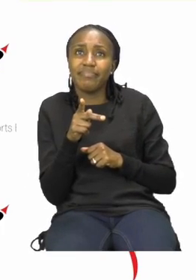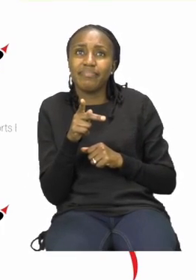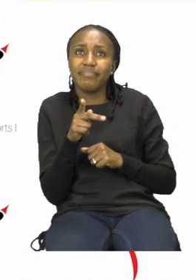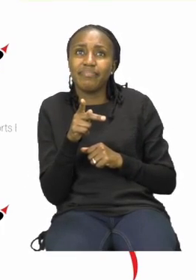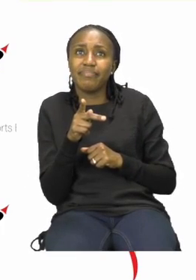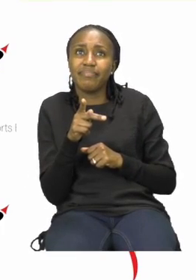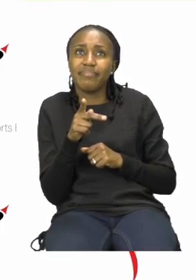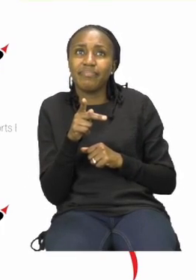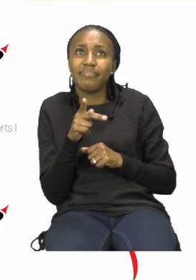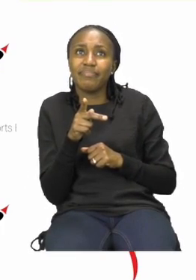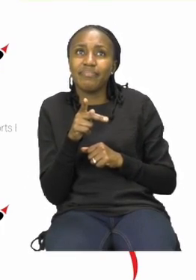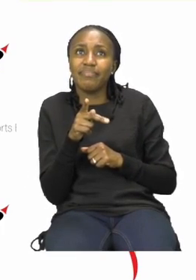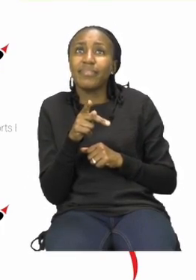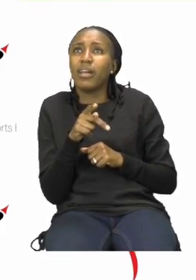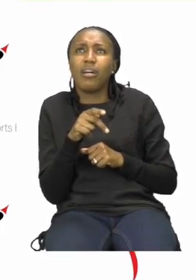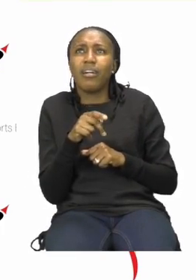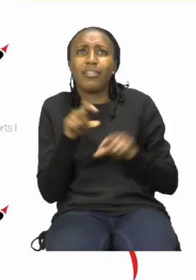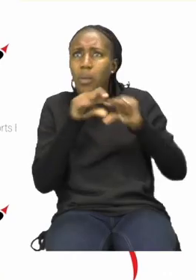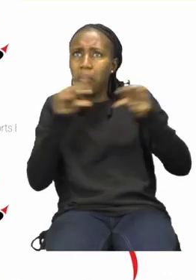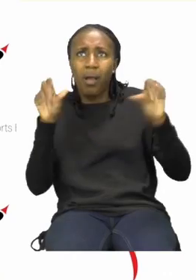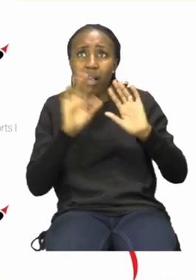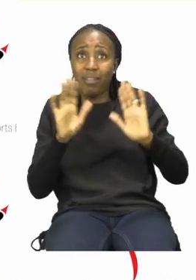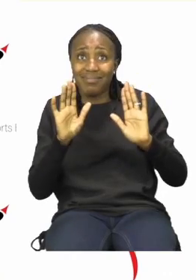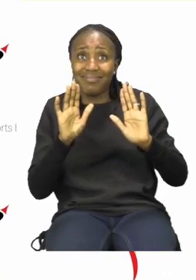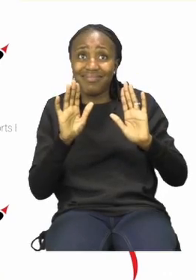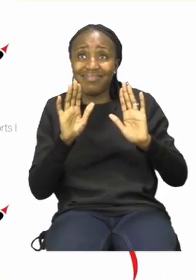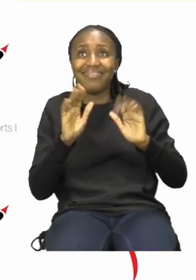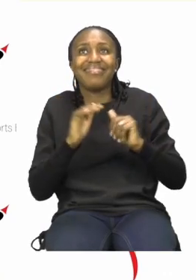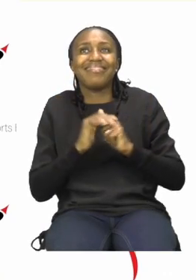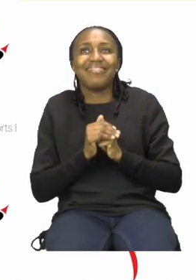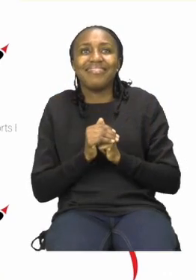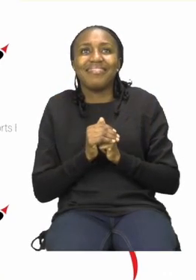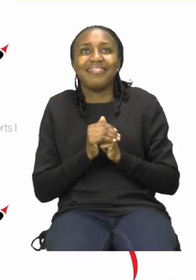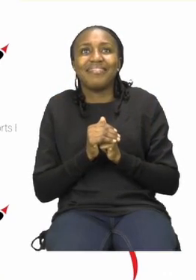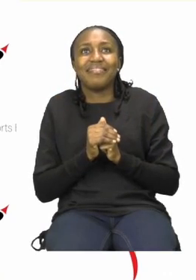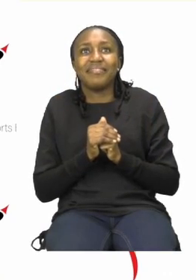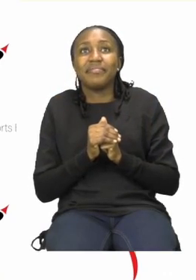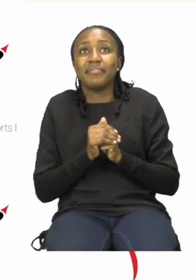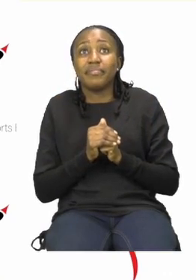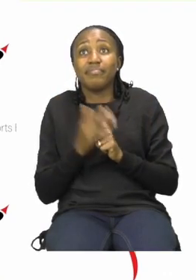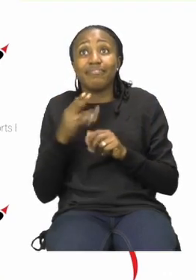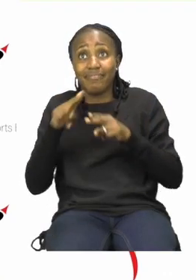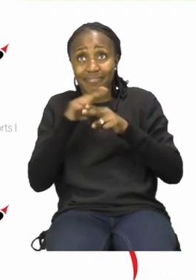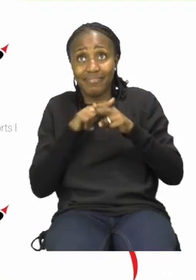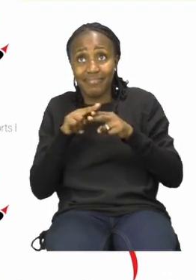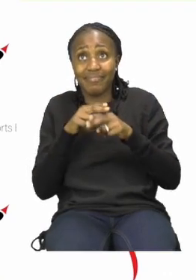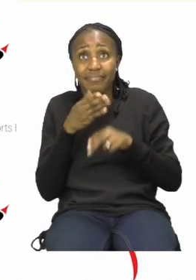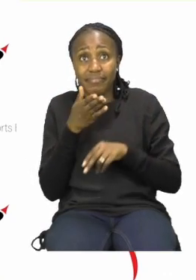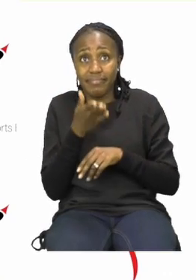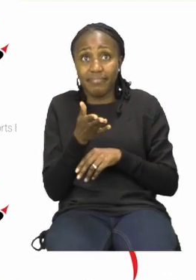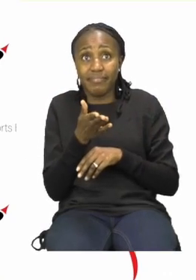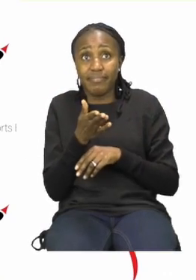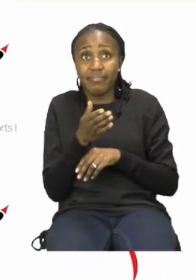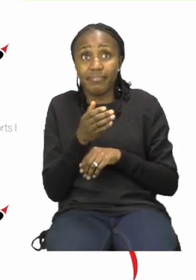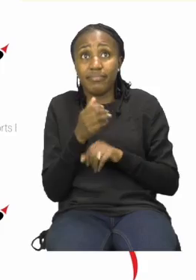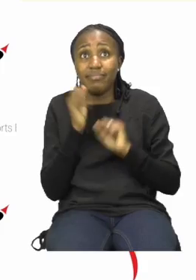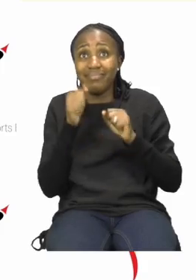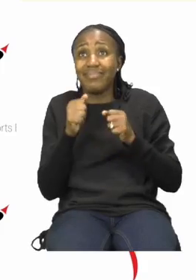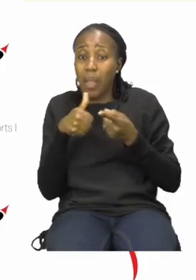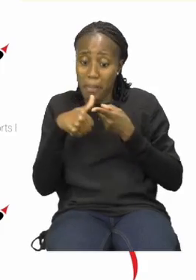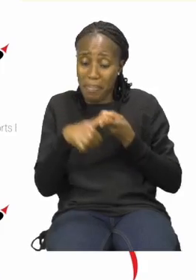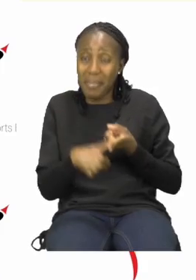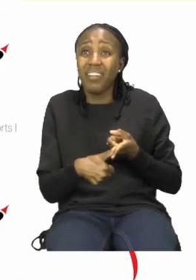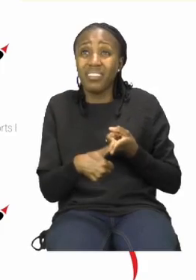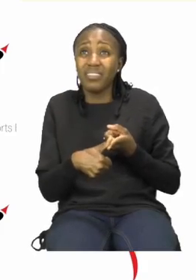please, this is not a stick, this is a bokken. When this is used, it could also give you serious